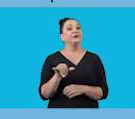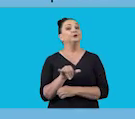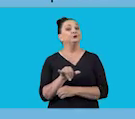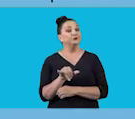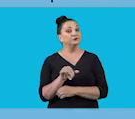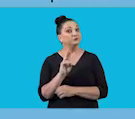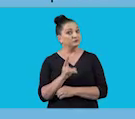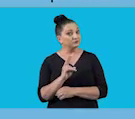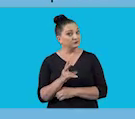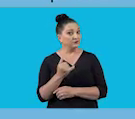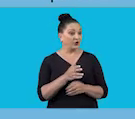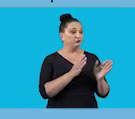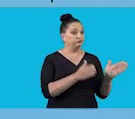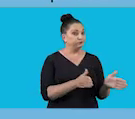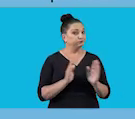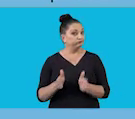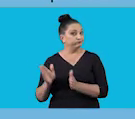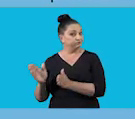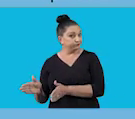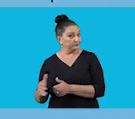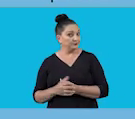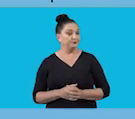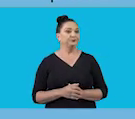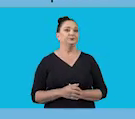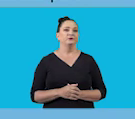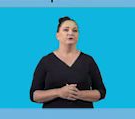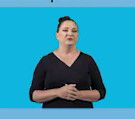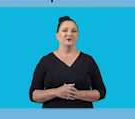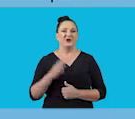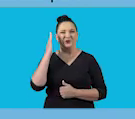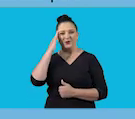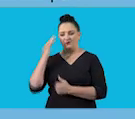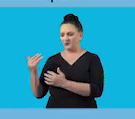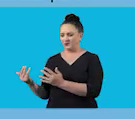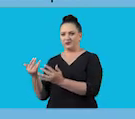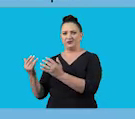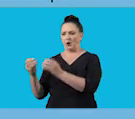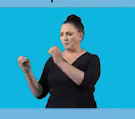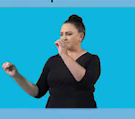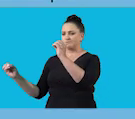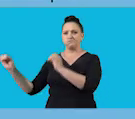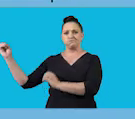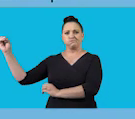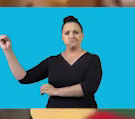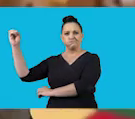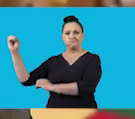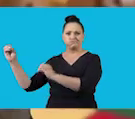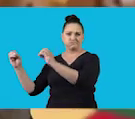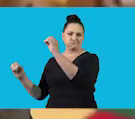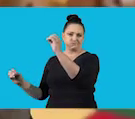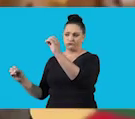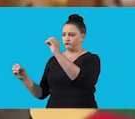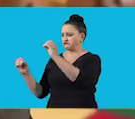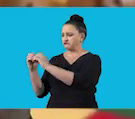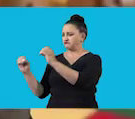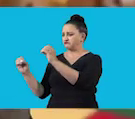them, looking again at these three states of matter. We know that in gases, the particles are far away from each other, and the force